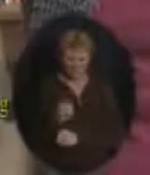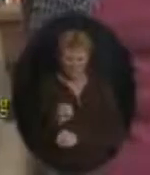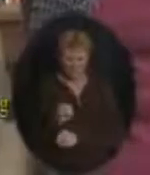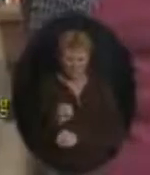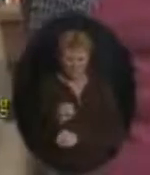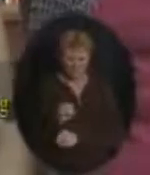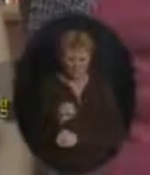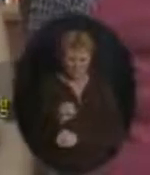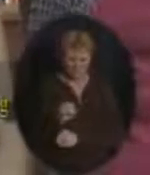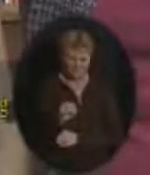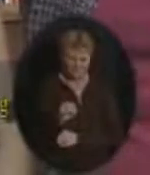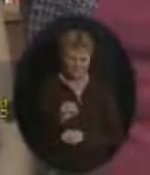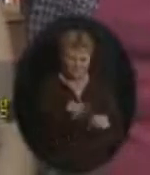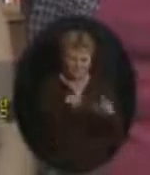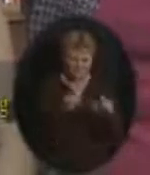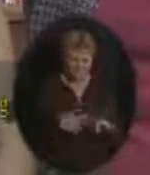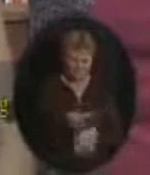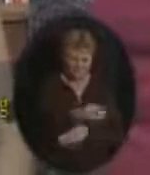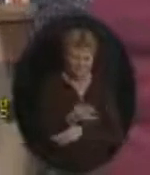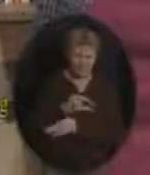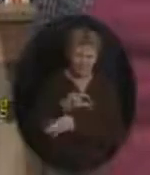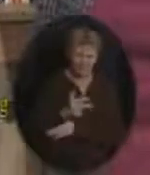third youngest in the world.